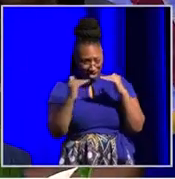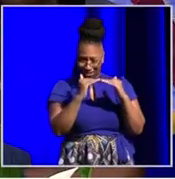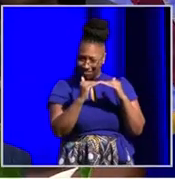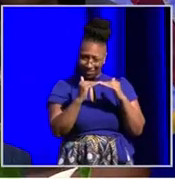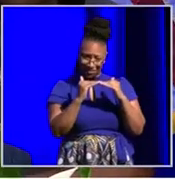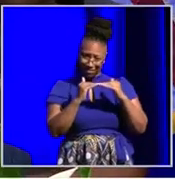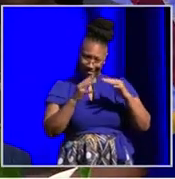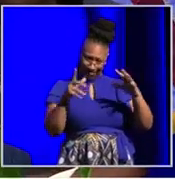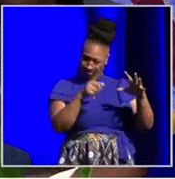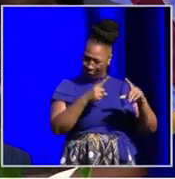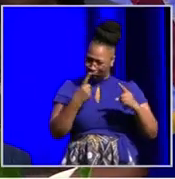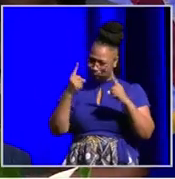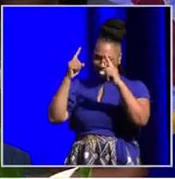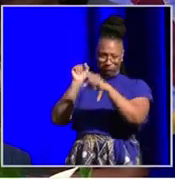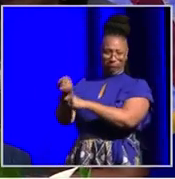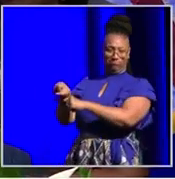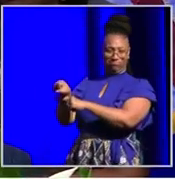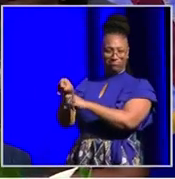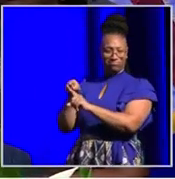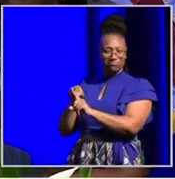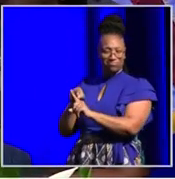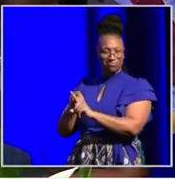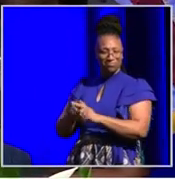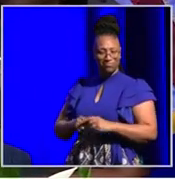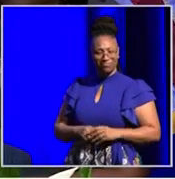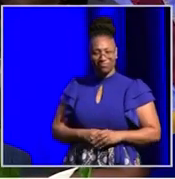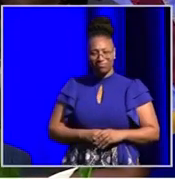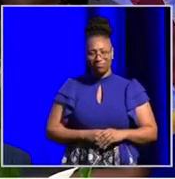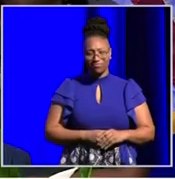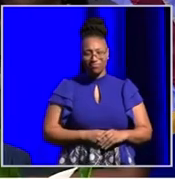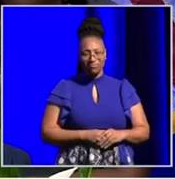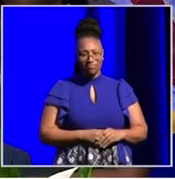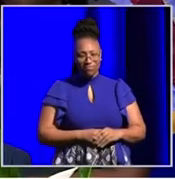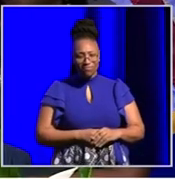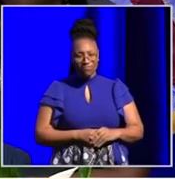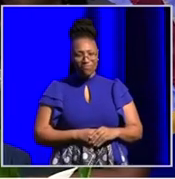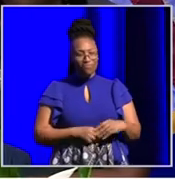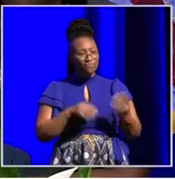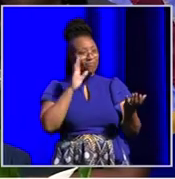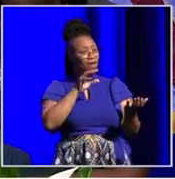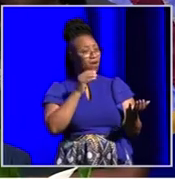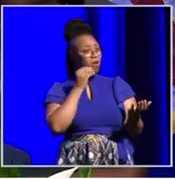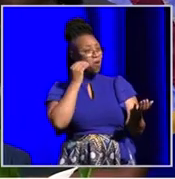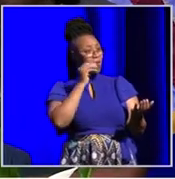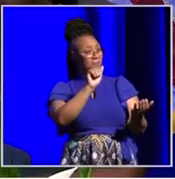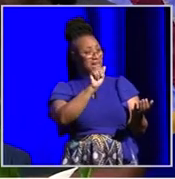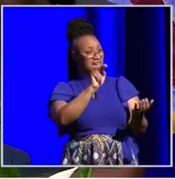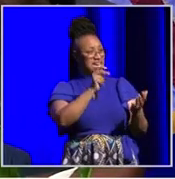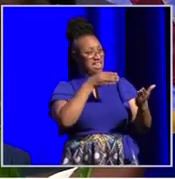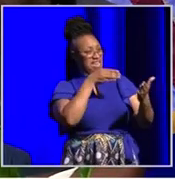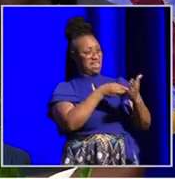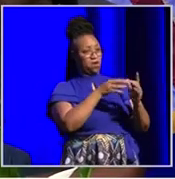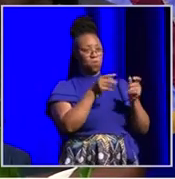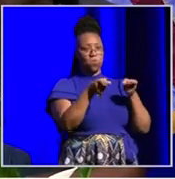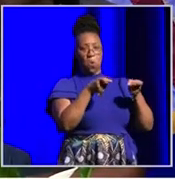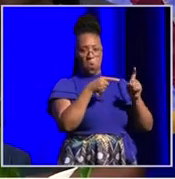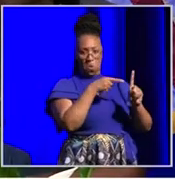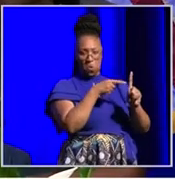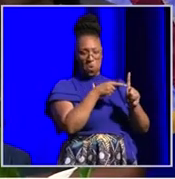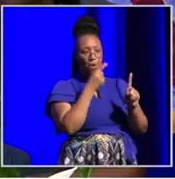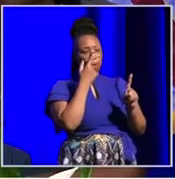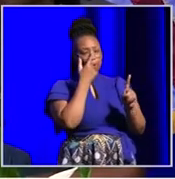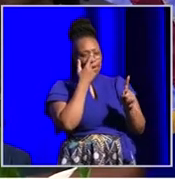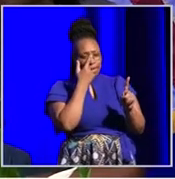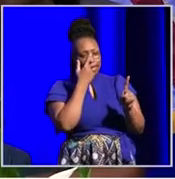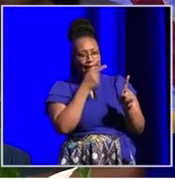the enactment of anti-home rule legislation, especially through riders on must-pass bills. As many